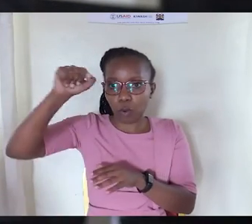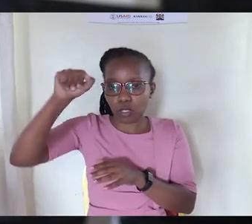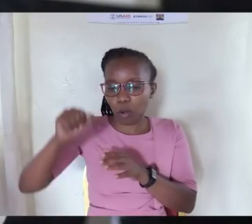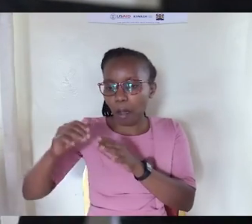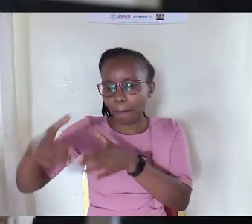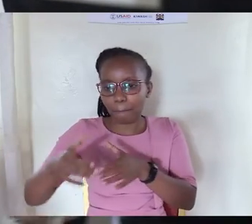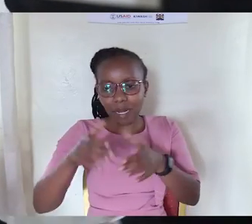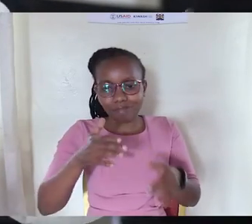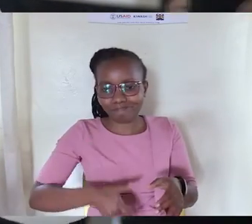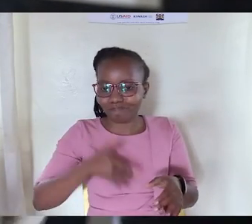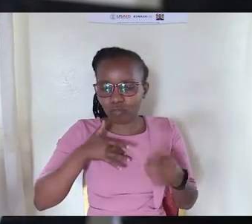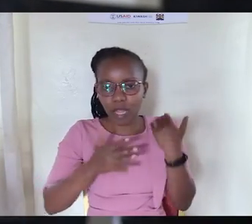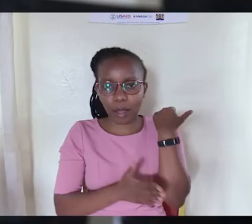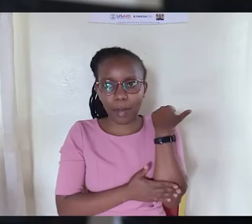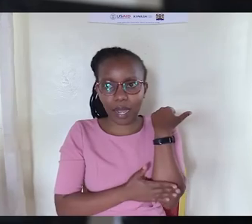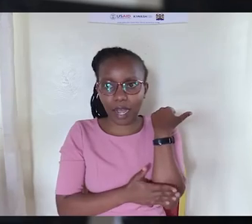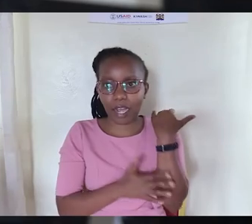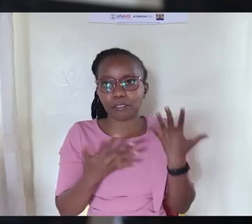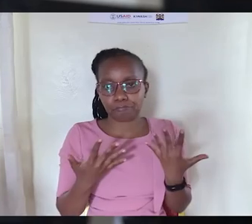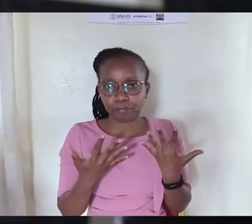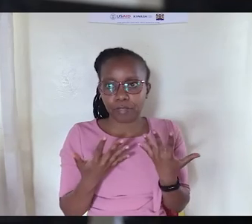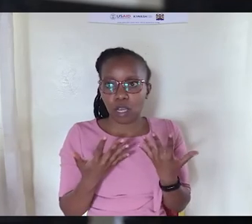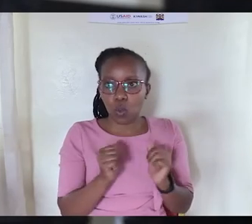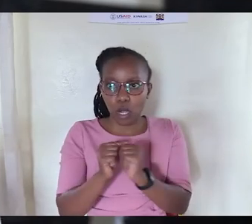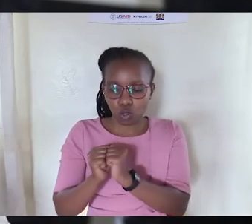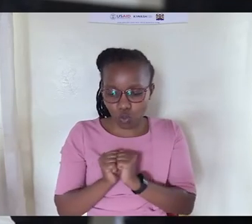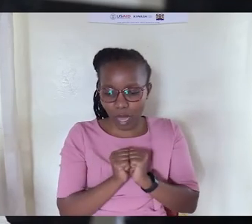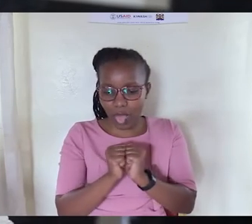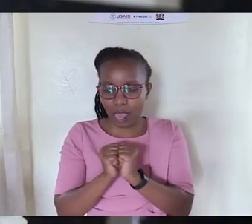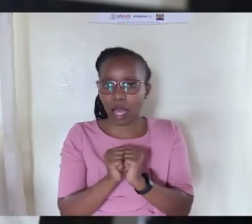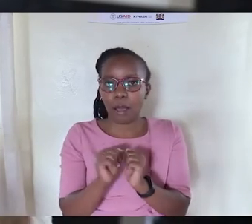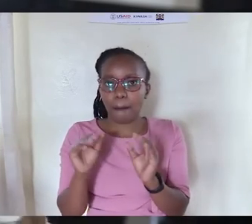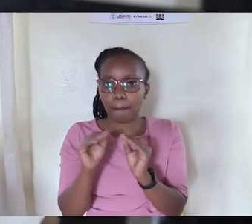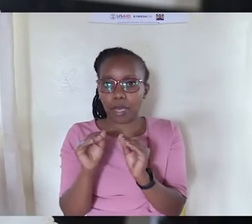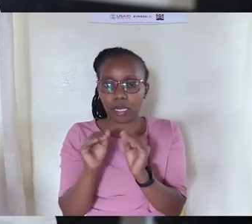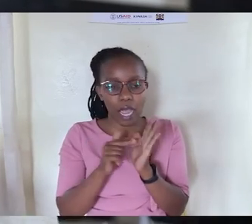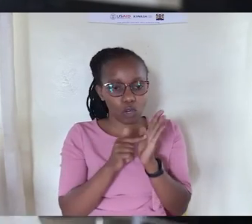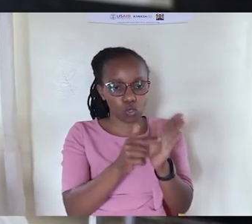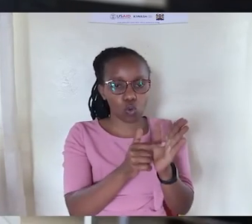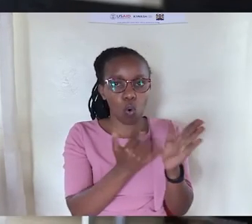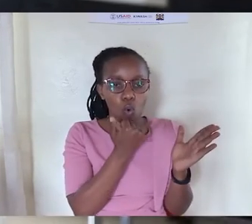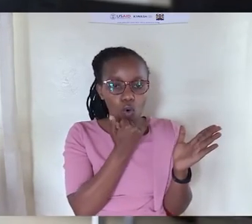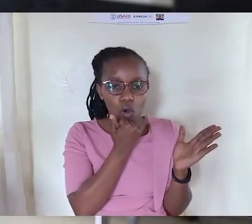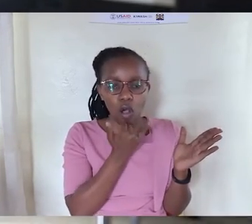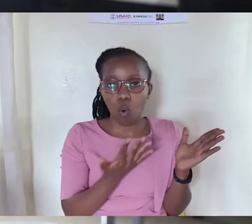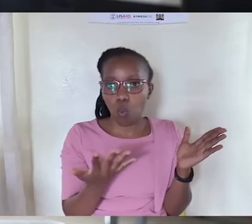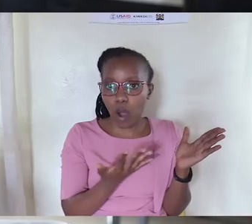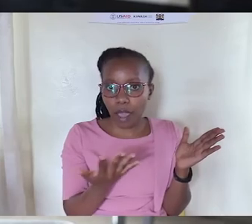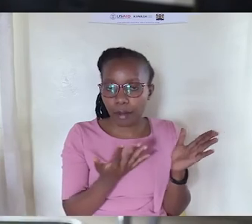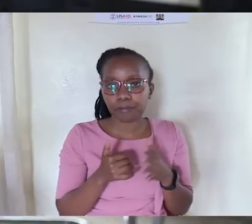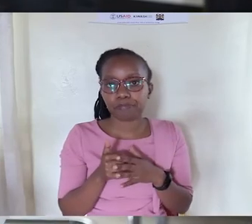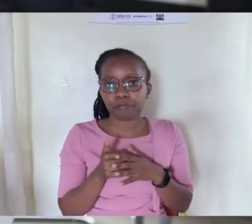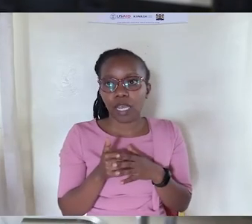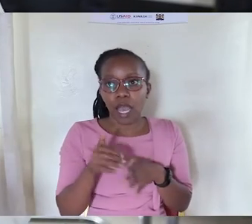parties, and we convened together and we showed them where they err. Areas